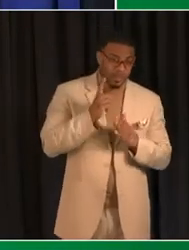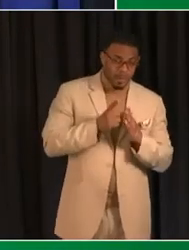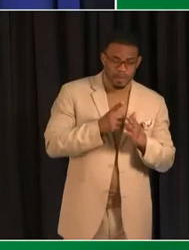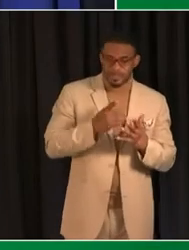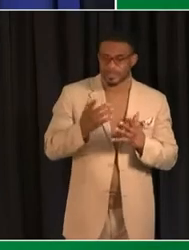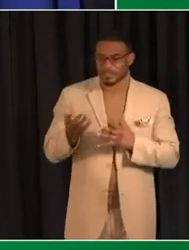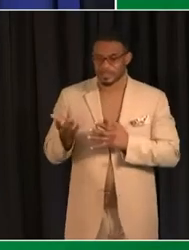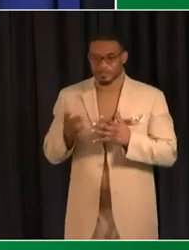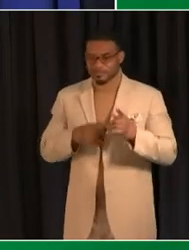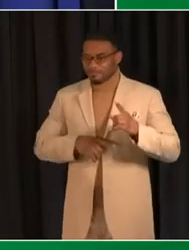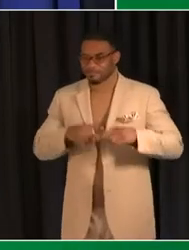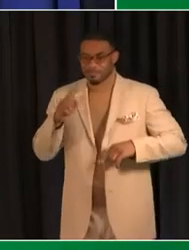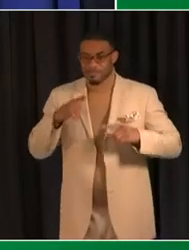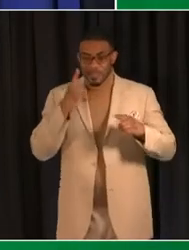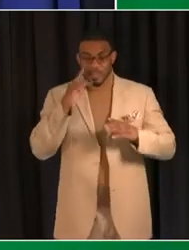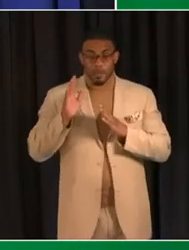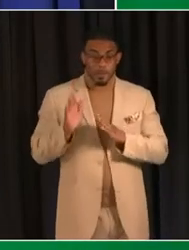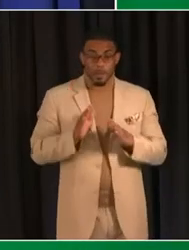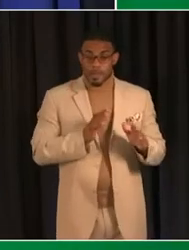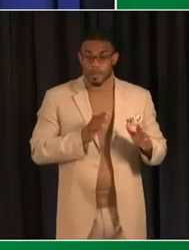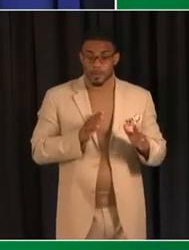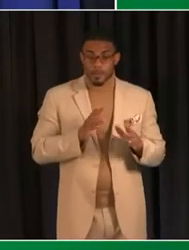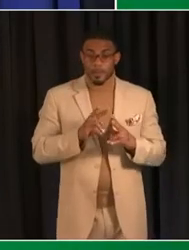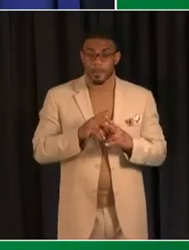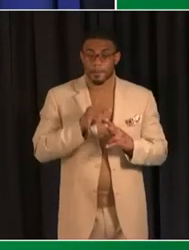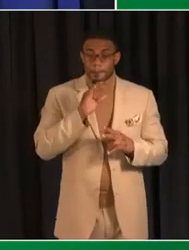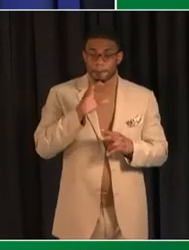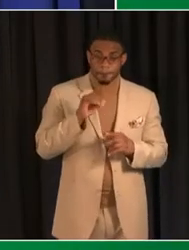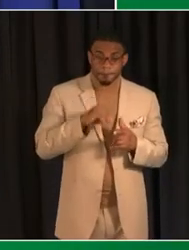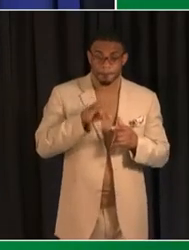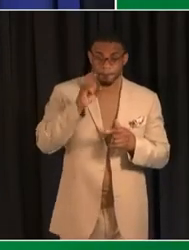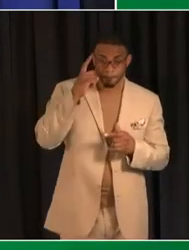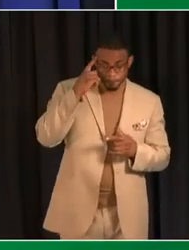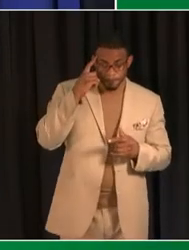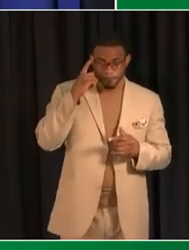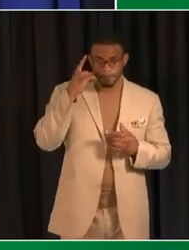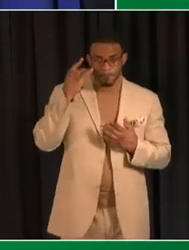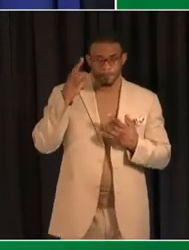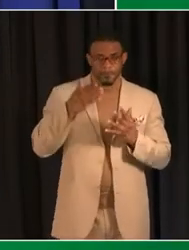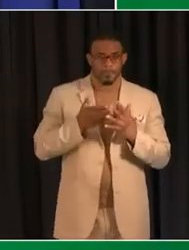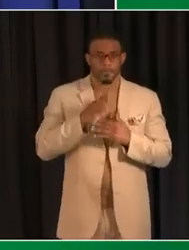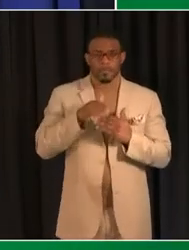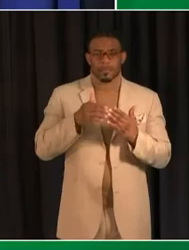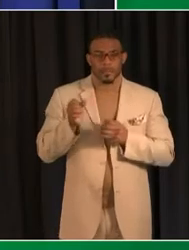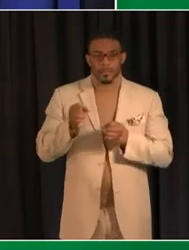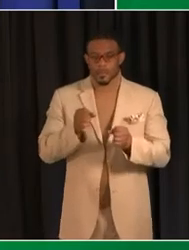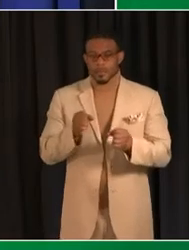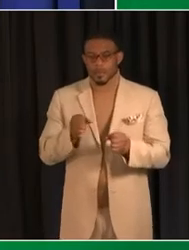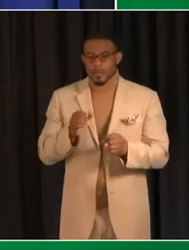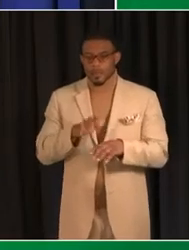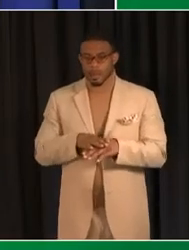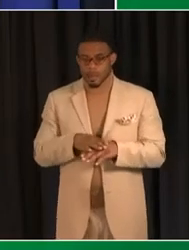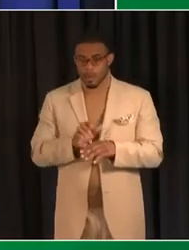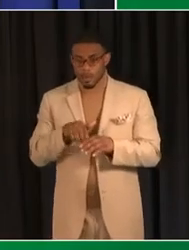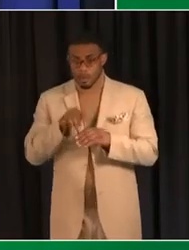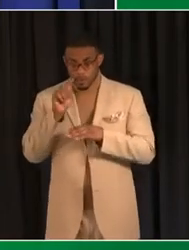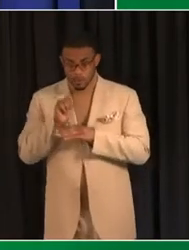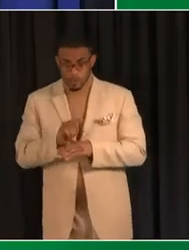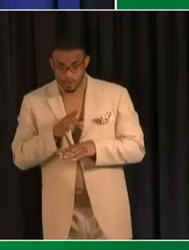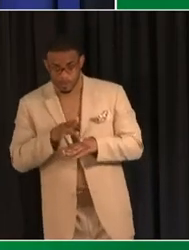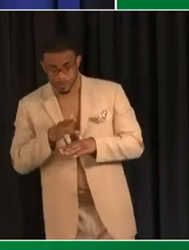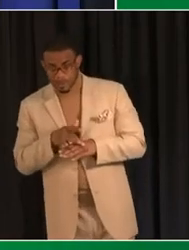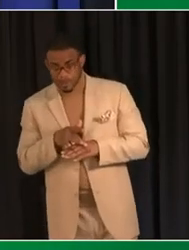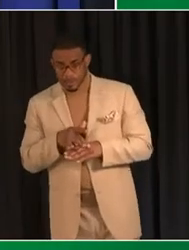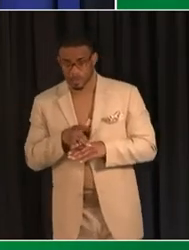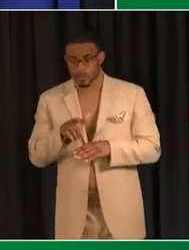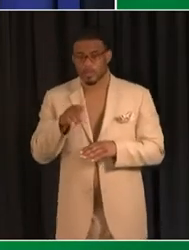few hours. And, I think organizations, whether it's a company or government, thinking through the whole strategy on when you're in the